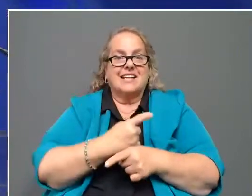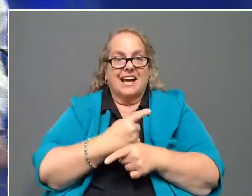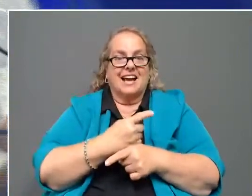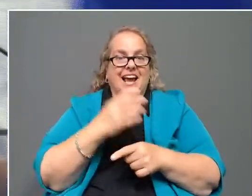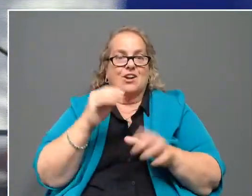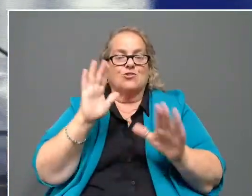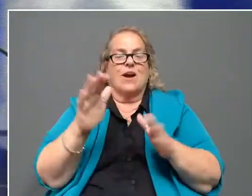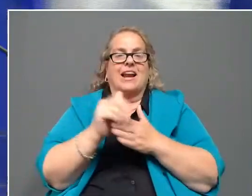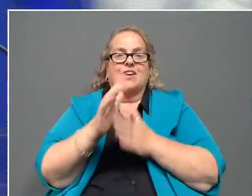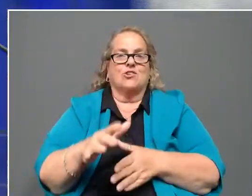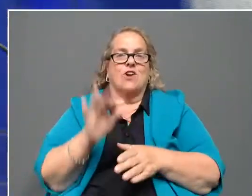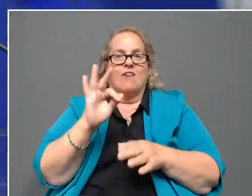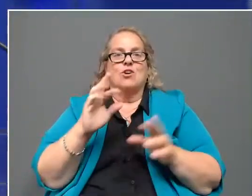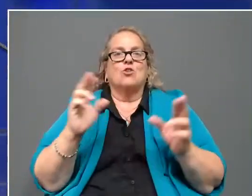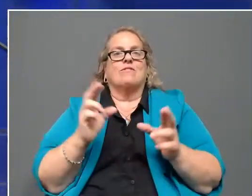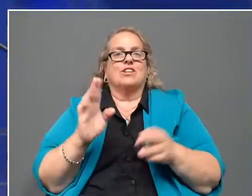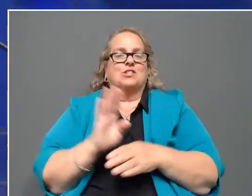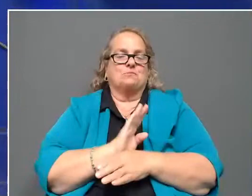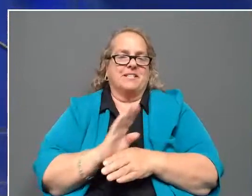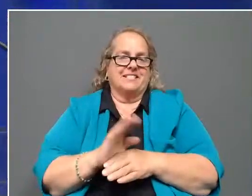Dave.